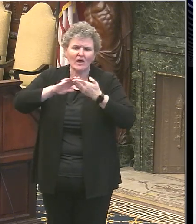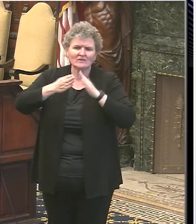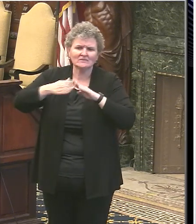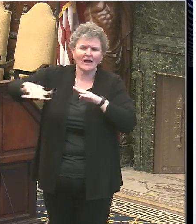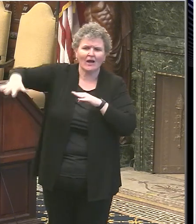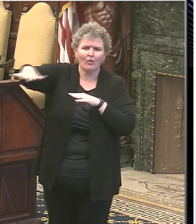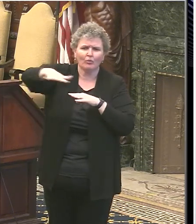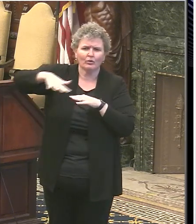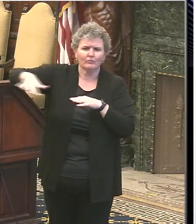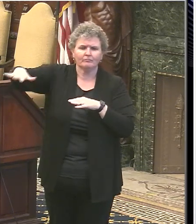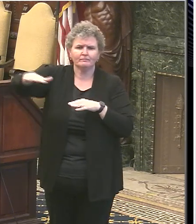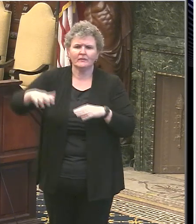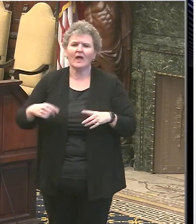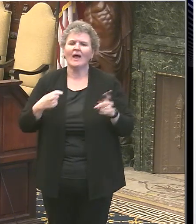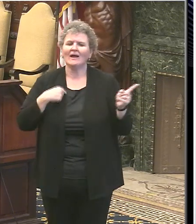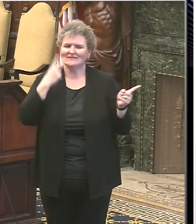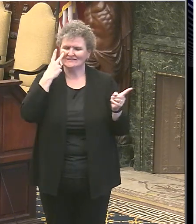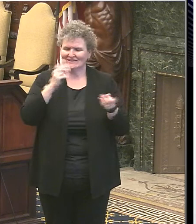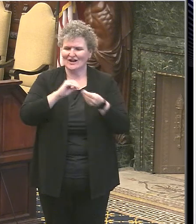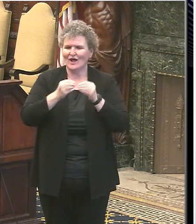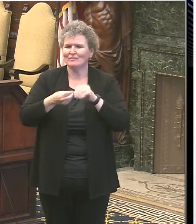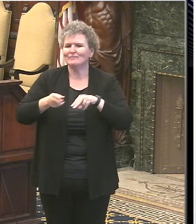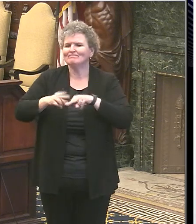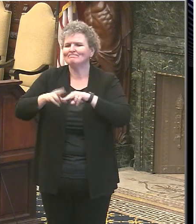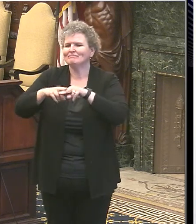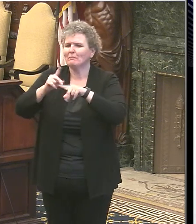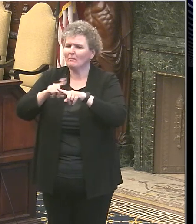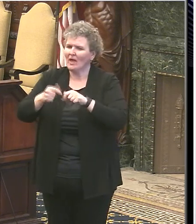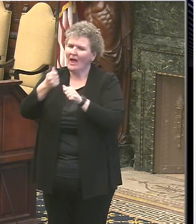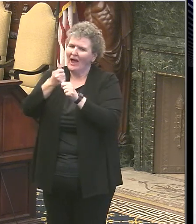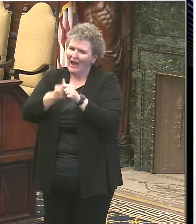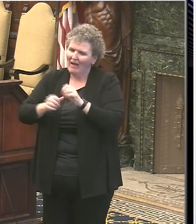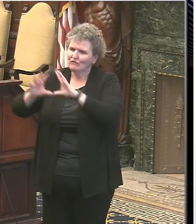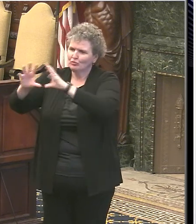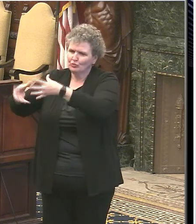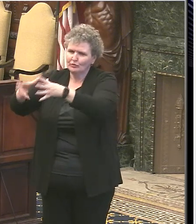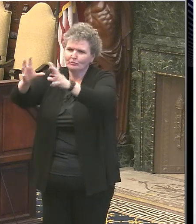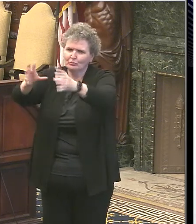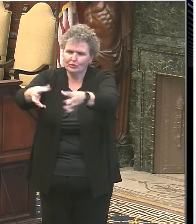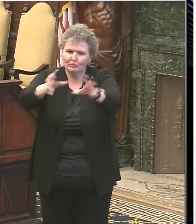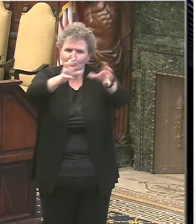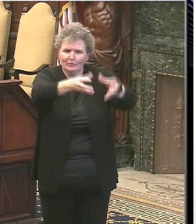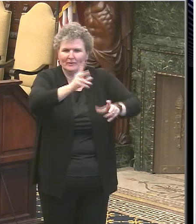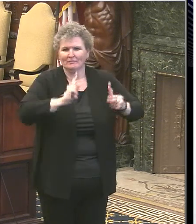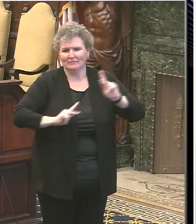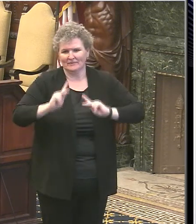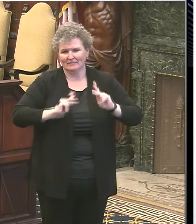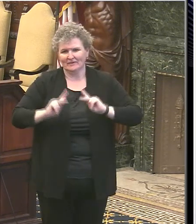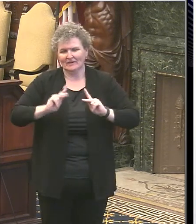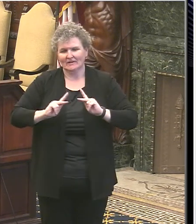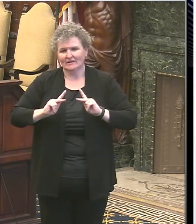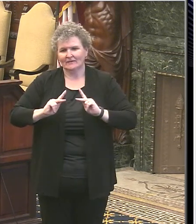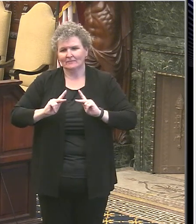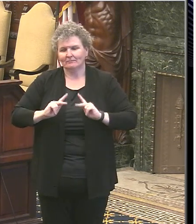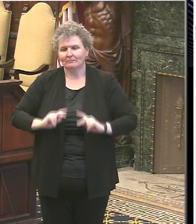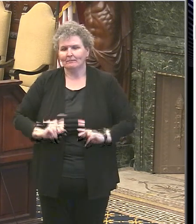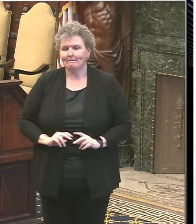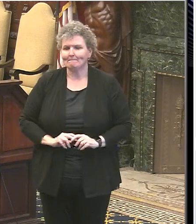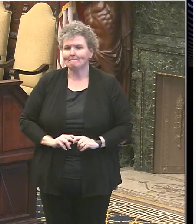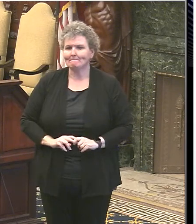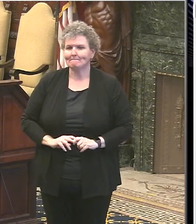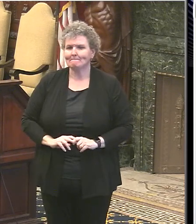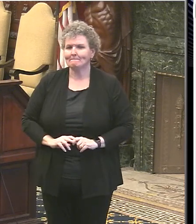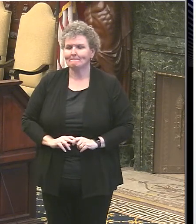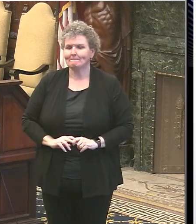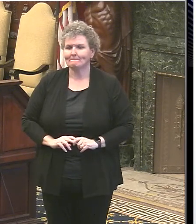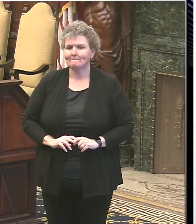seeing increases in cases in all populations. I did look a week or so ago, and it seemed to be that we were maybe seeing higher